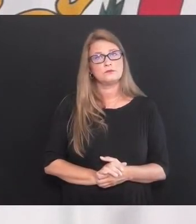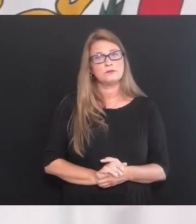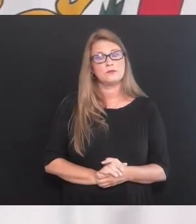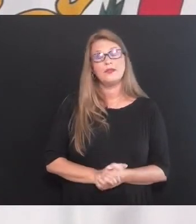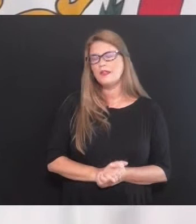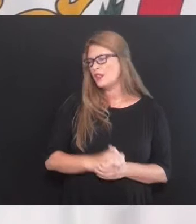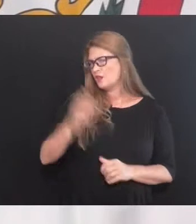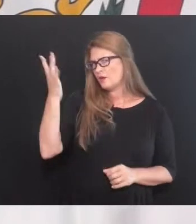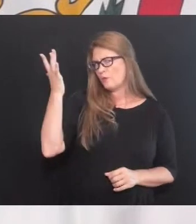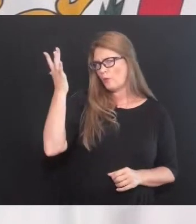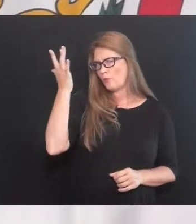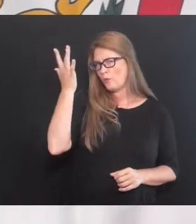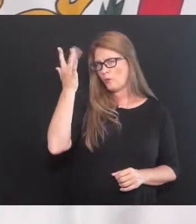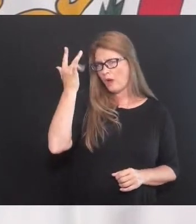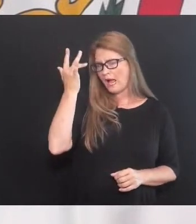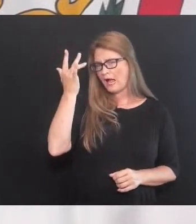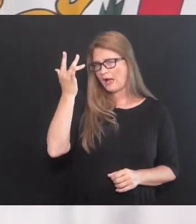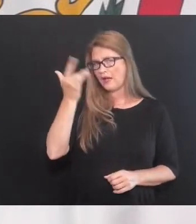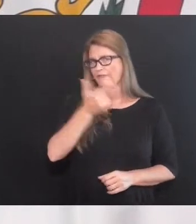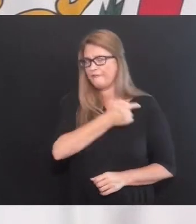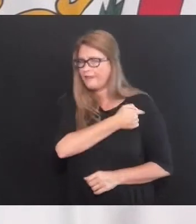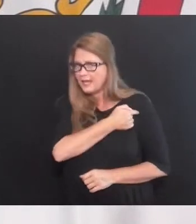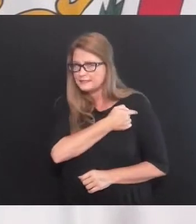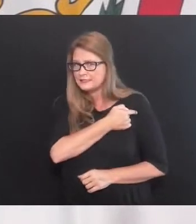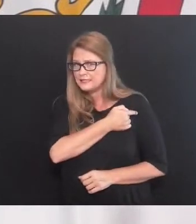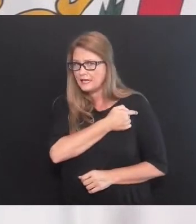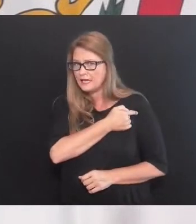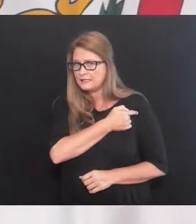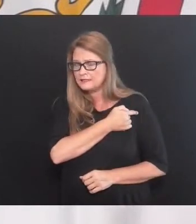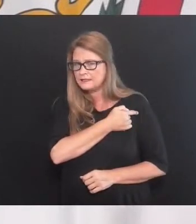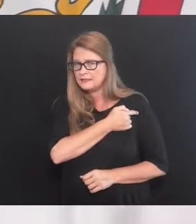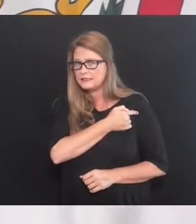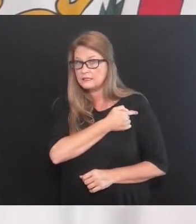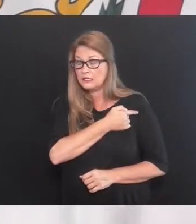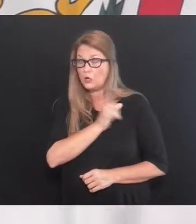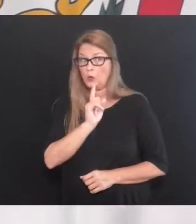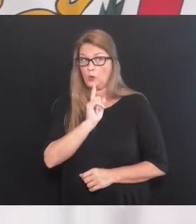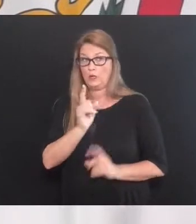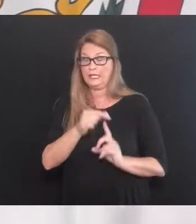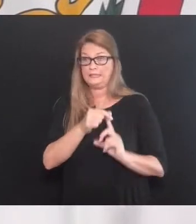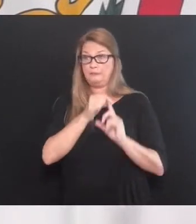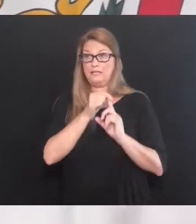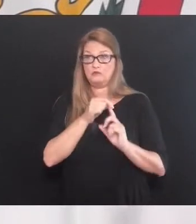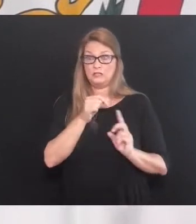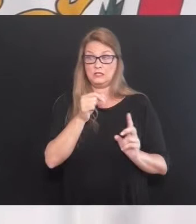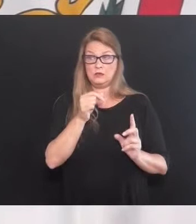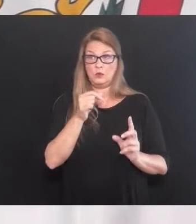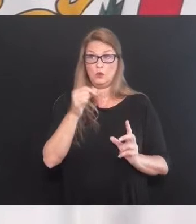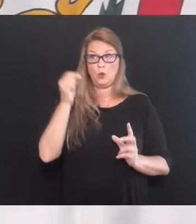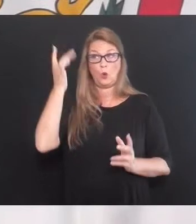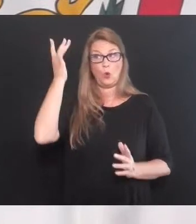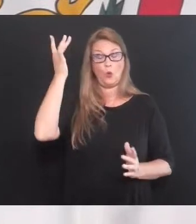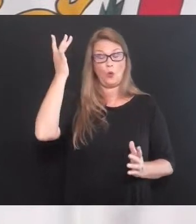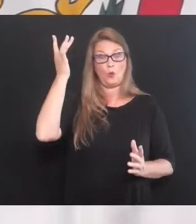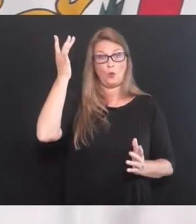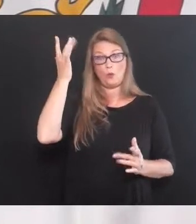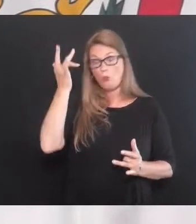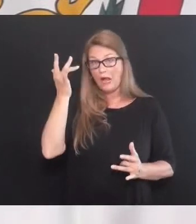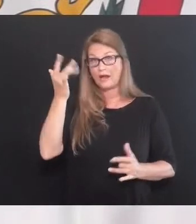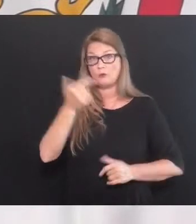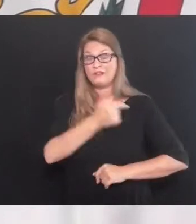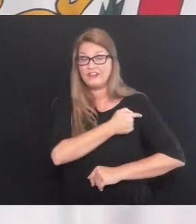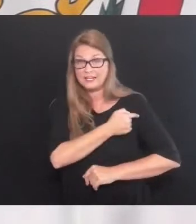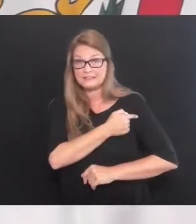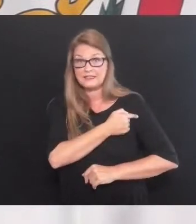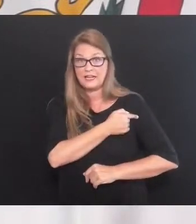vaccinate, when really and truly, especially from the standpoint of why in the world are we